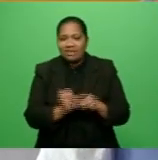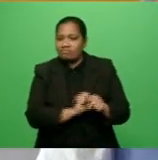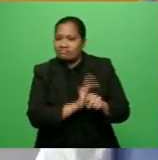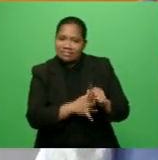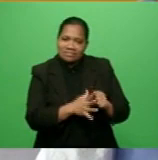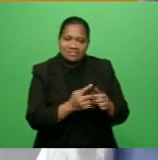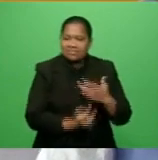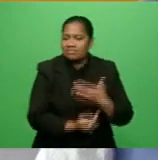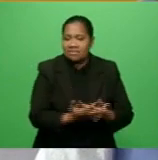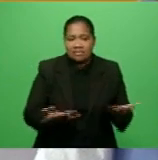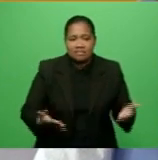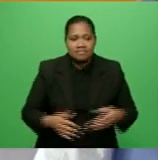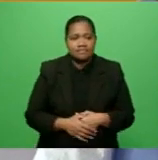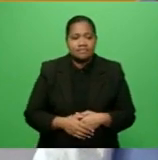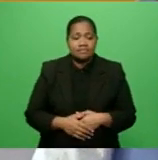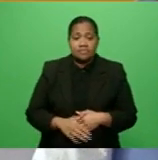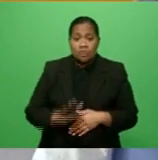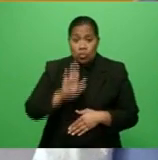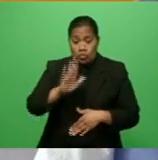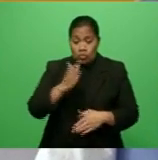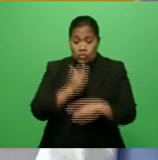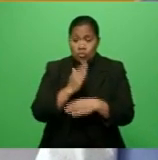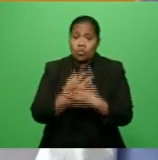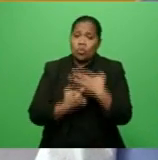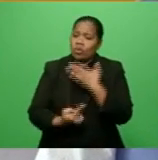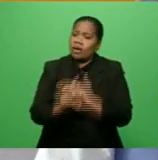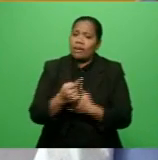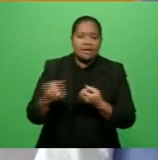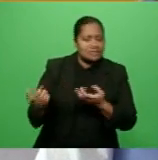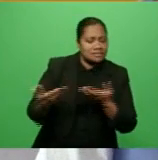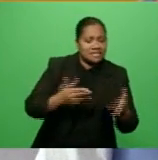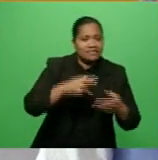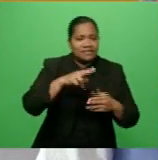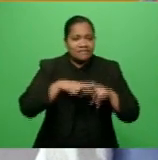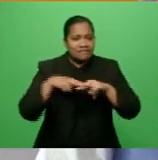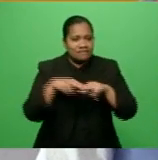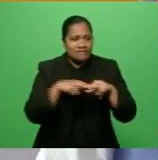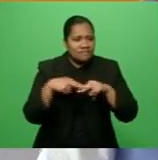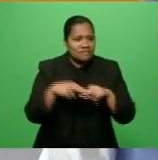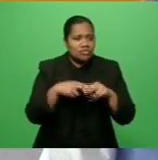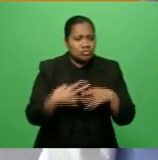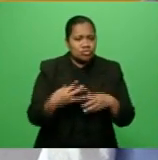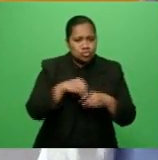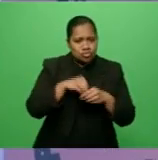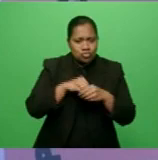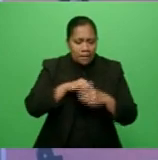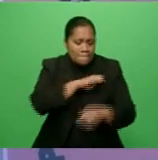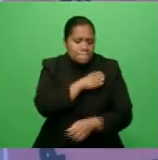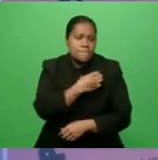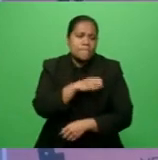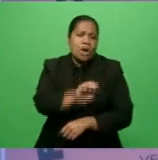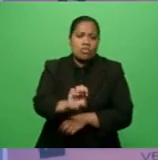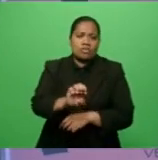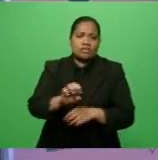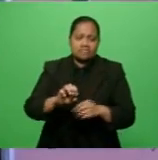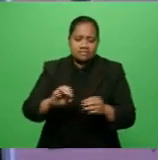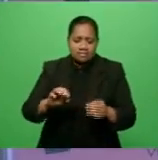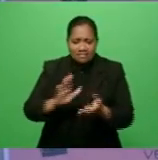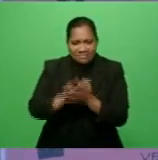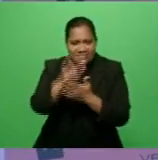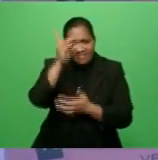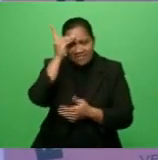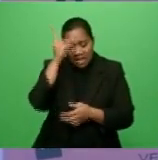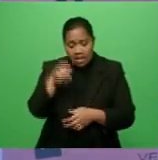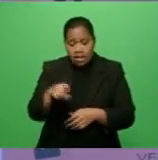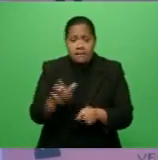has given Fiji a legacy of innovative, inclusive and empowering education that enables